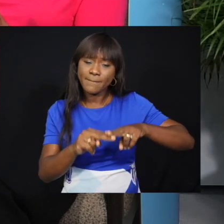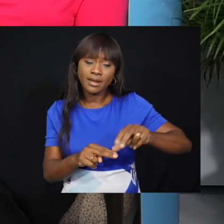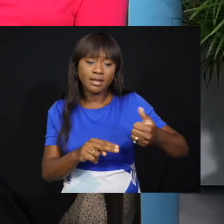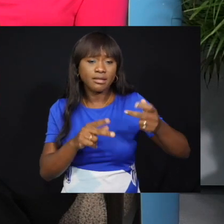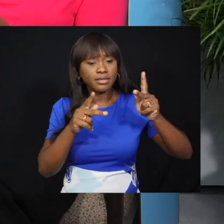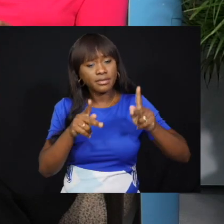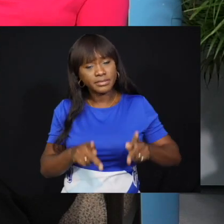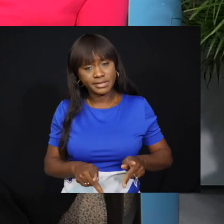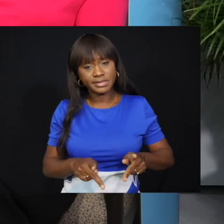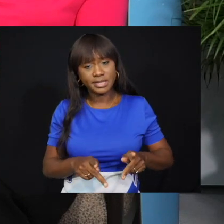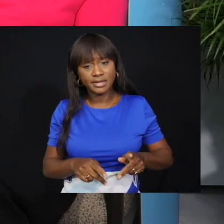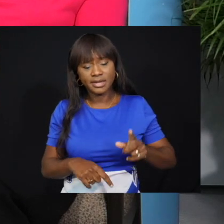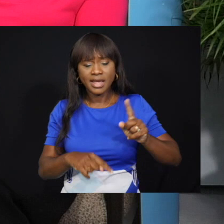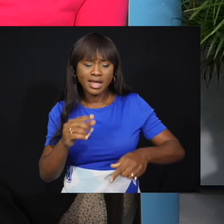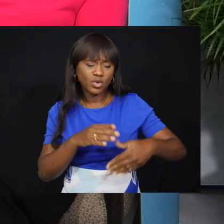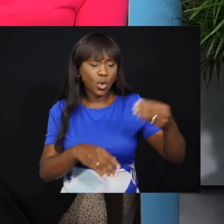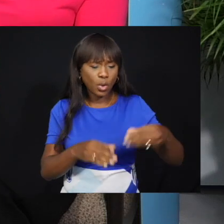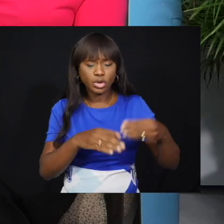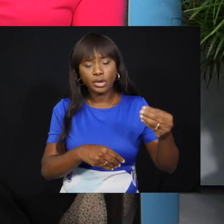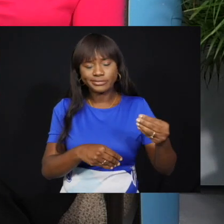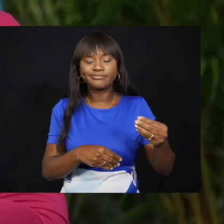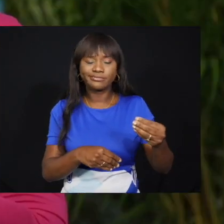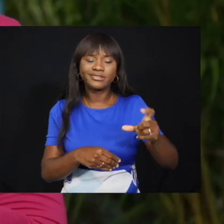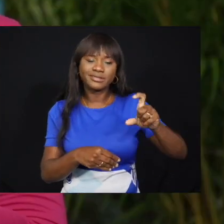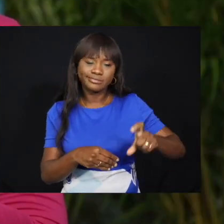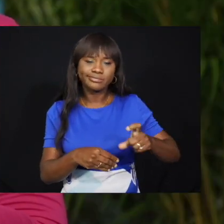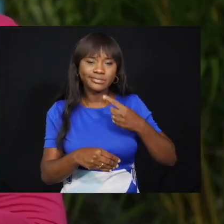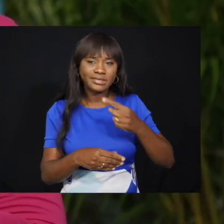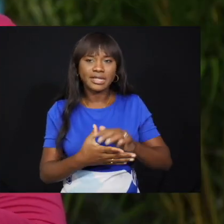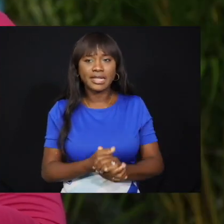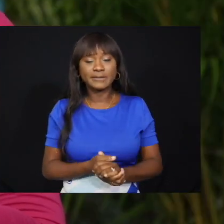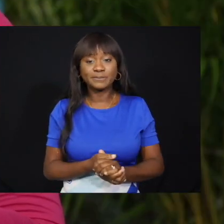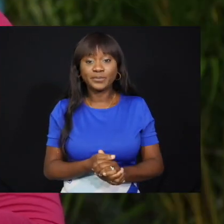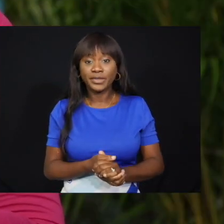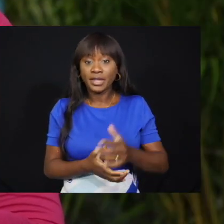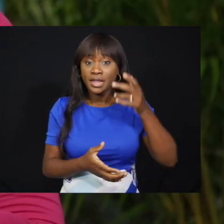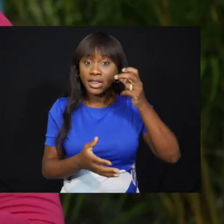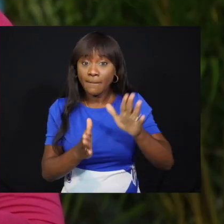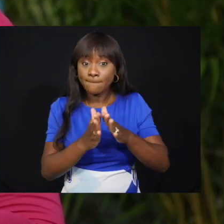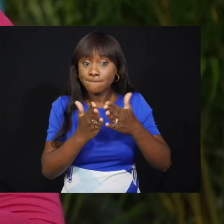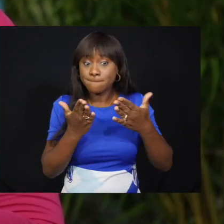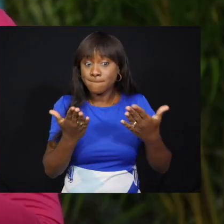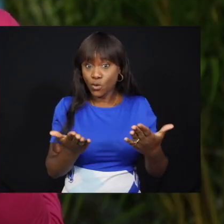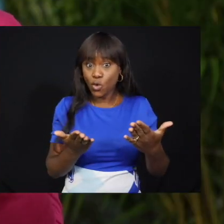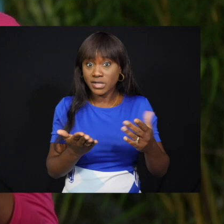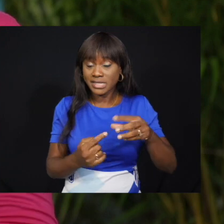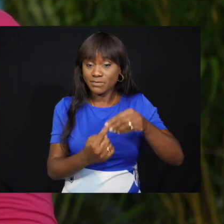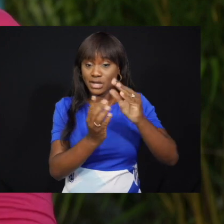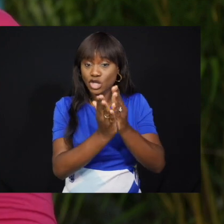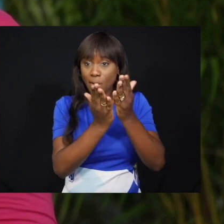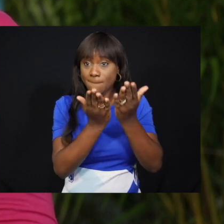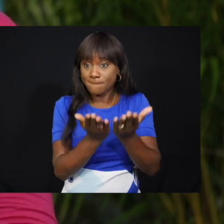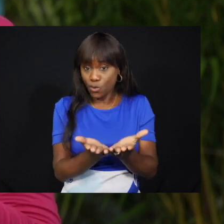to rely now, being more housebound, these are the things you have to engage. Audiobooks, you get